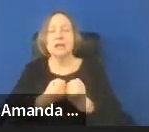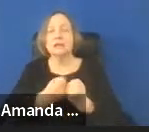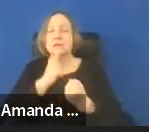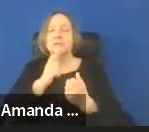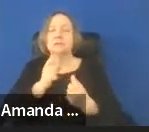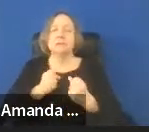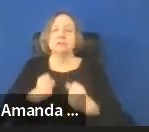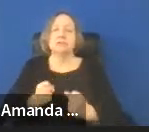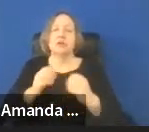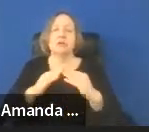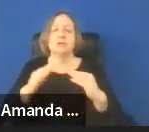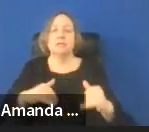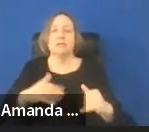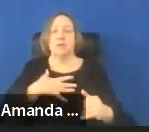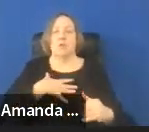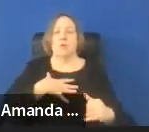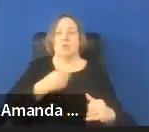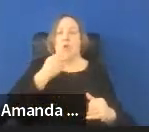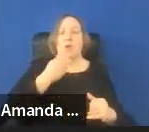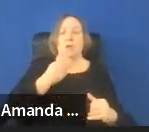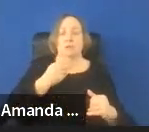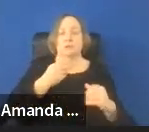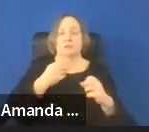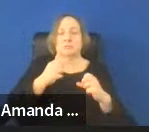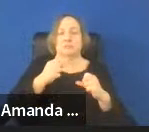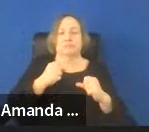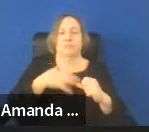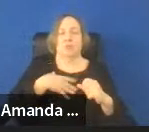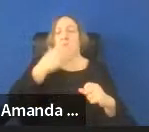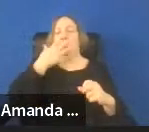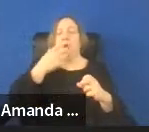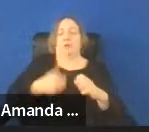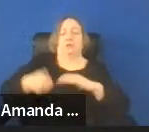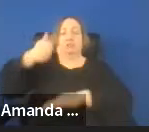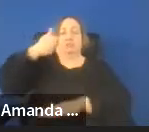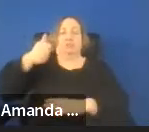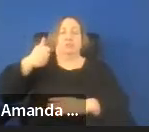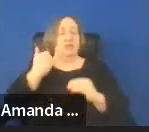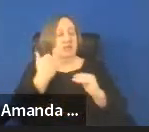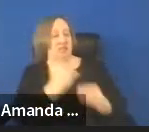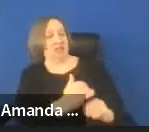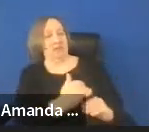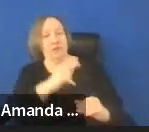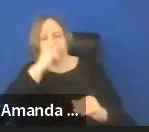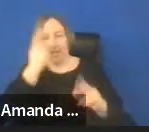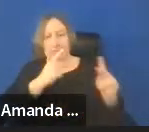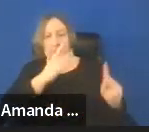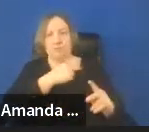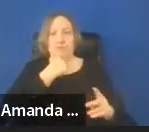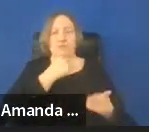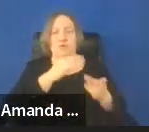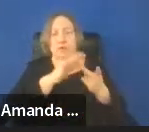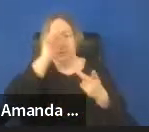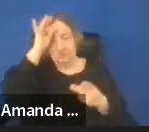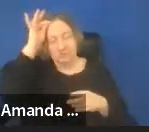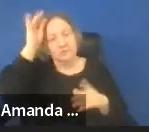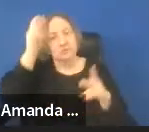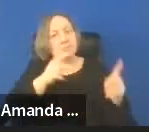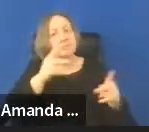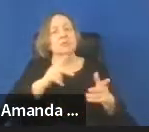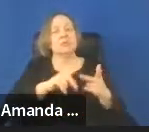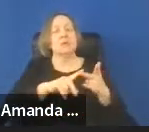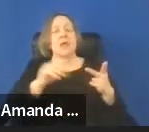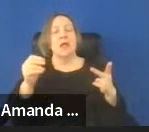a system of white supremacy that actively sought to limit the voices of Black people, Indigenous people, and people of